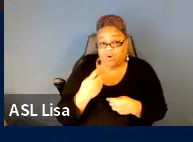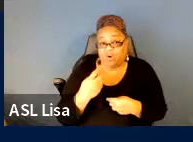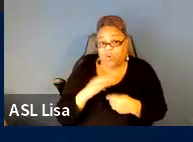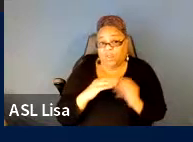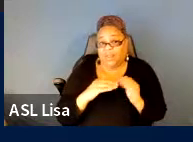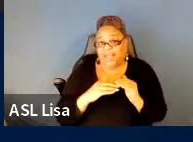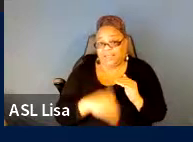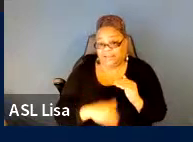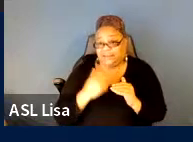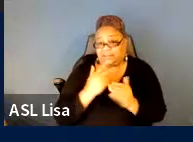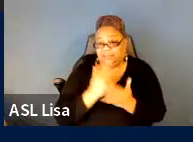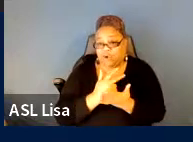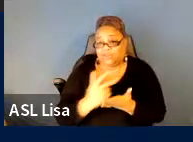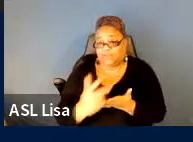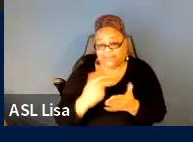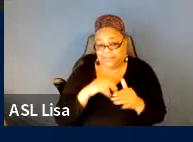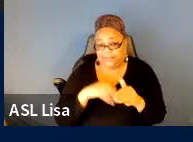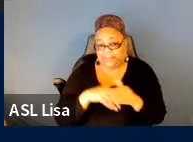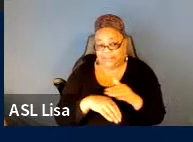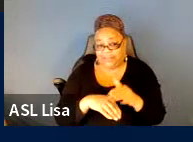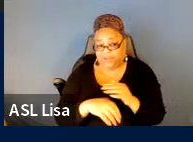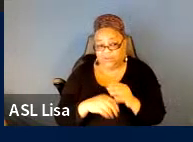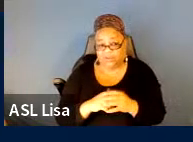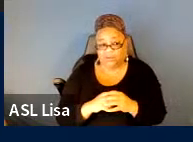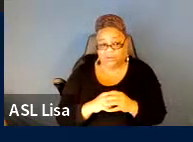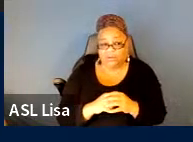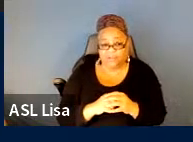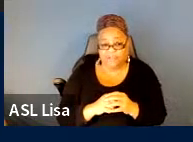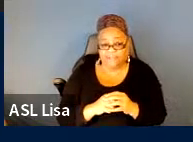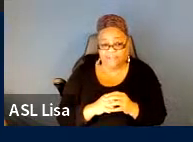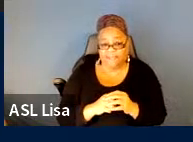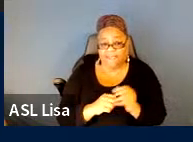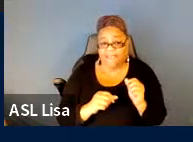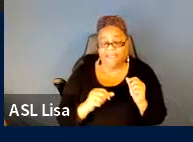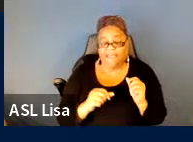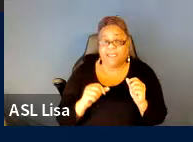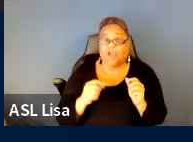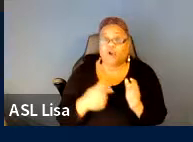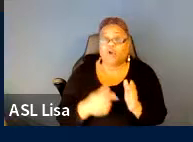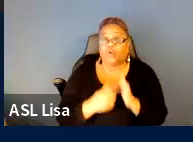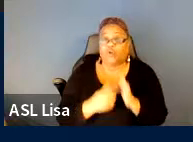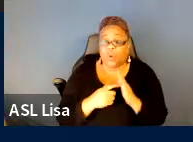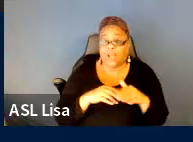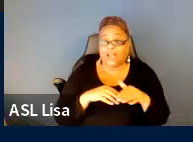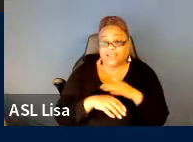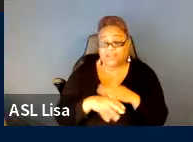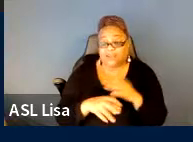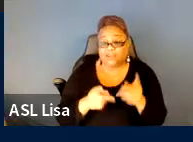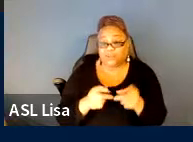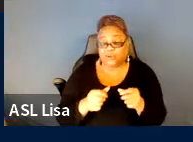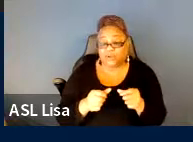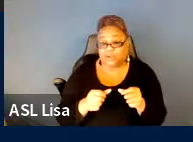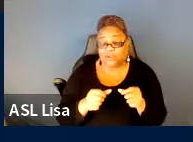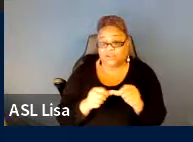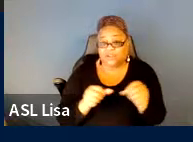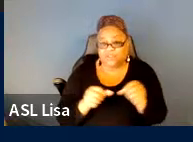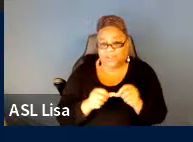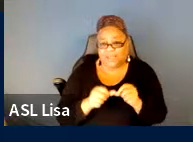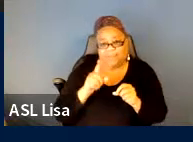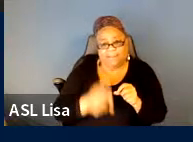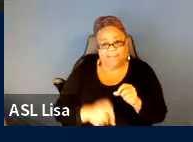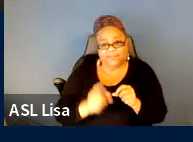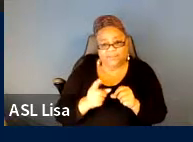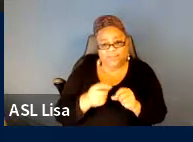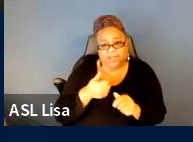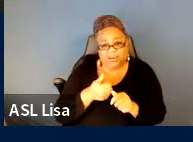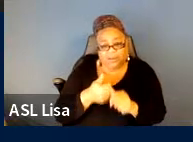accessible parking spaces, is provided on a site, the required accessible space must comply but does not have to be